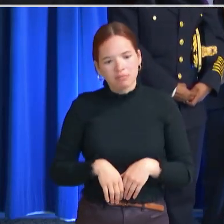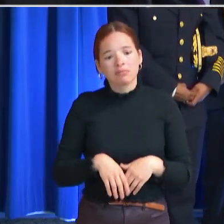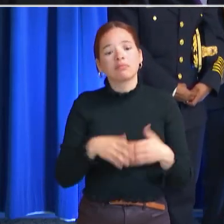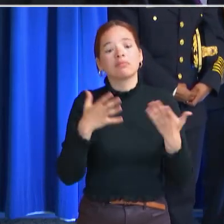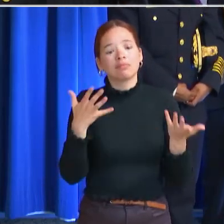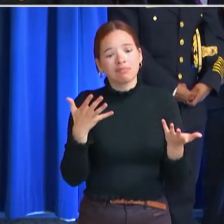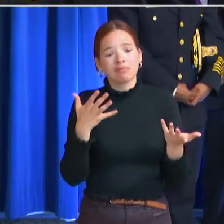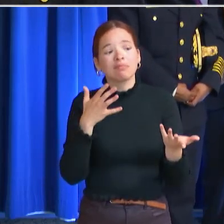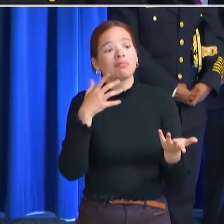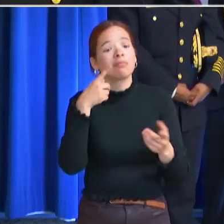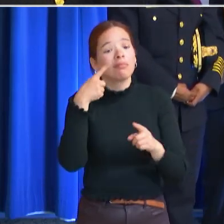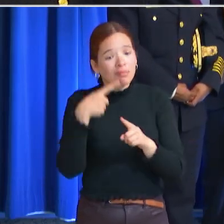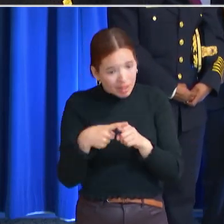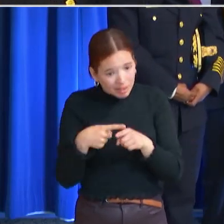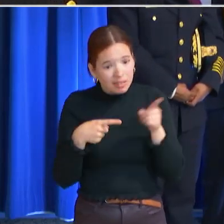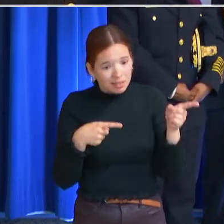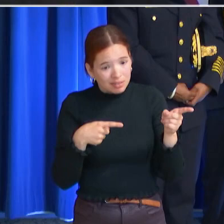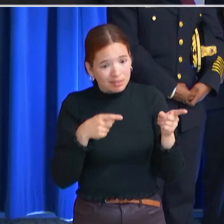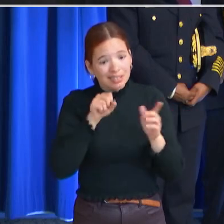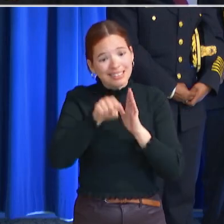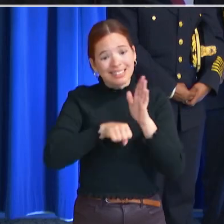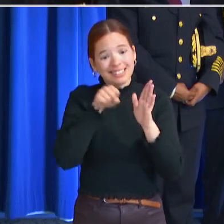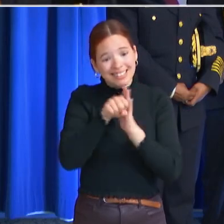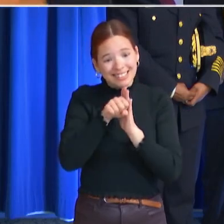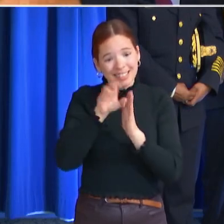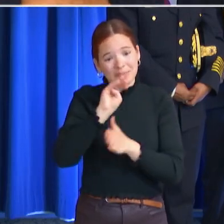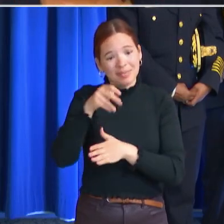tenure at MPD. Chief.